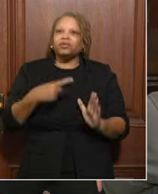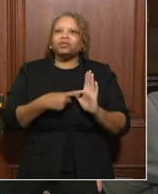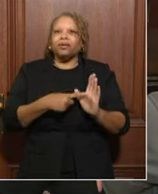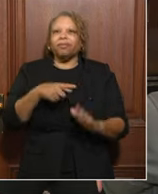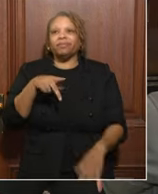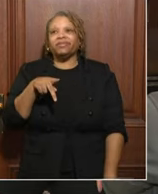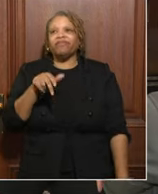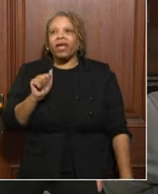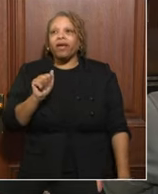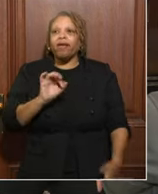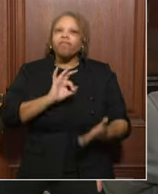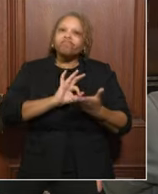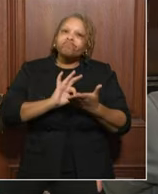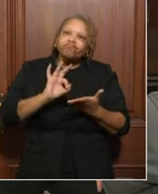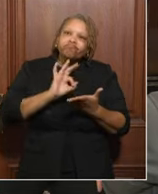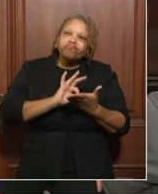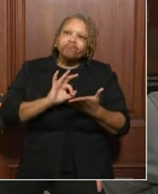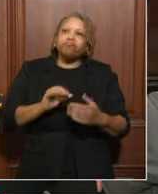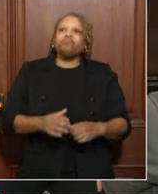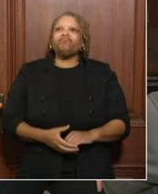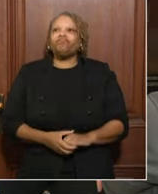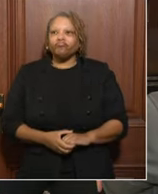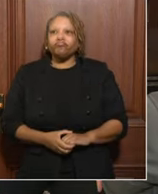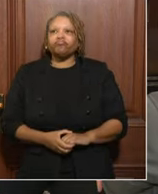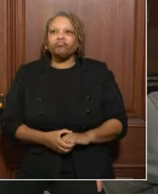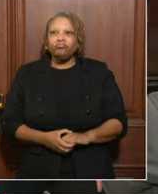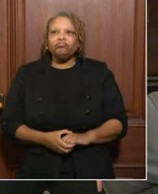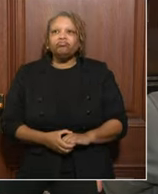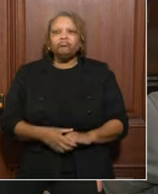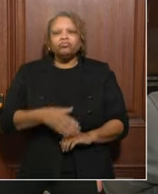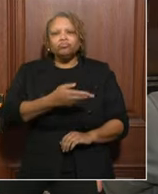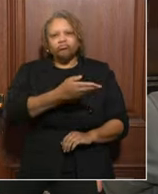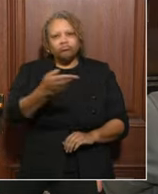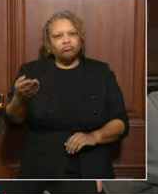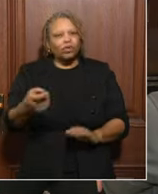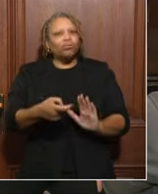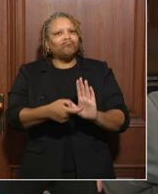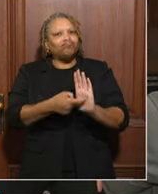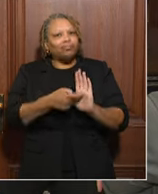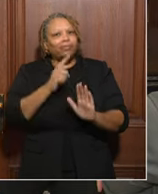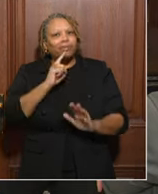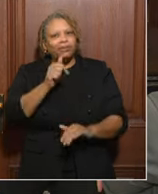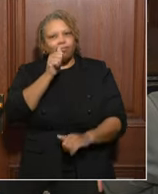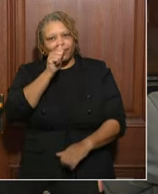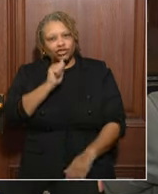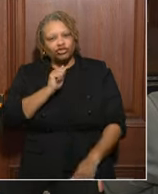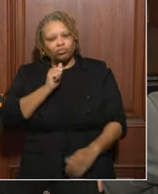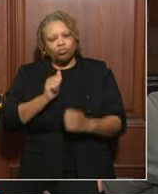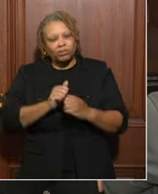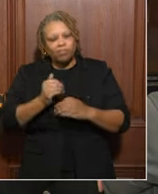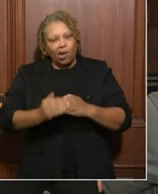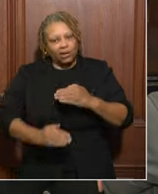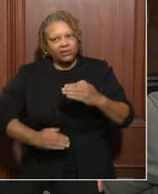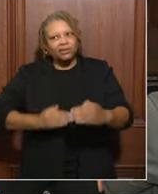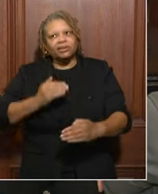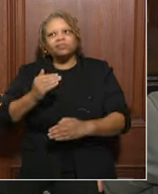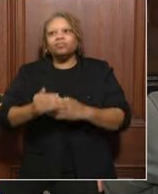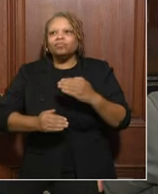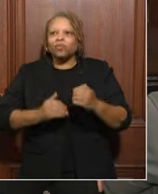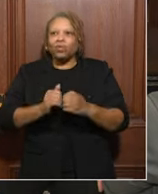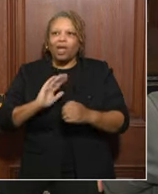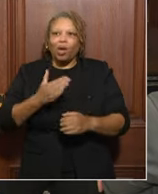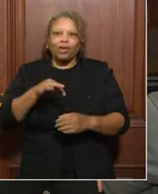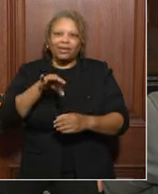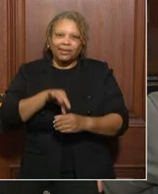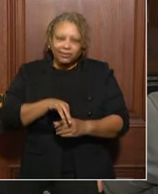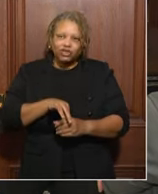would ask people to just be patient, that the votes are being counted, and that process has to